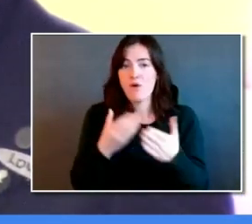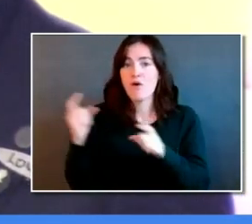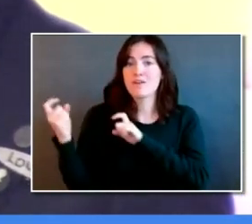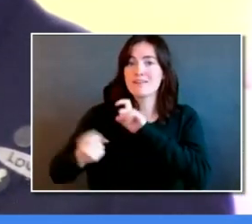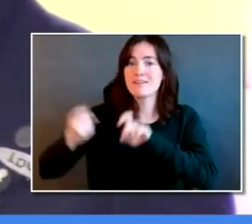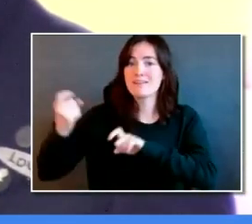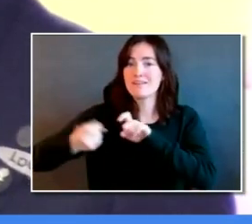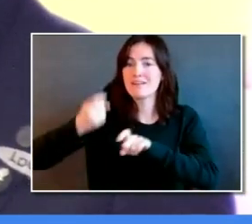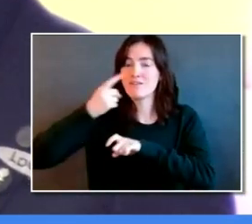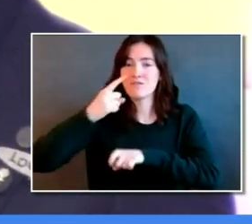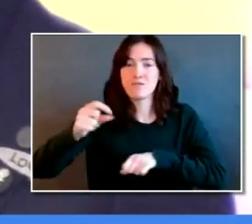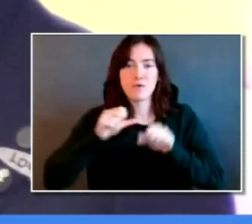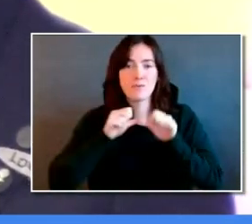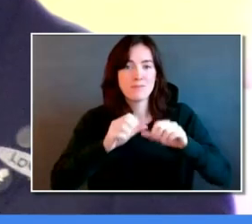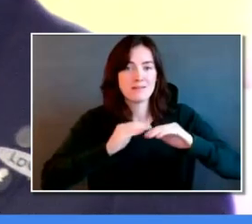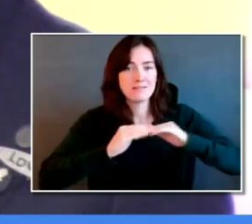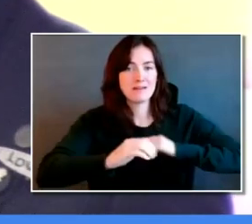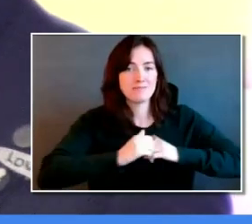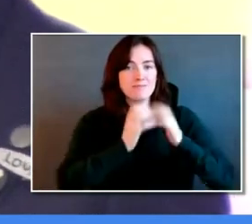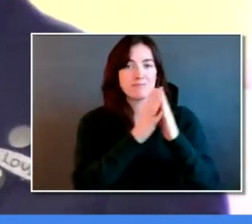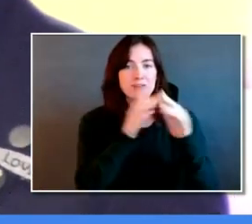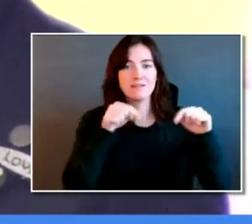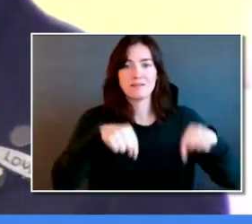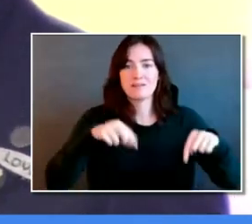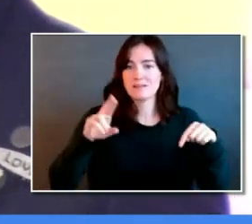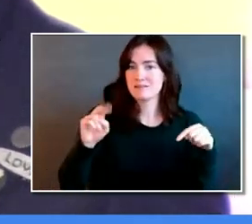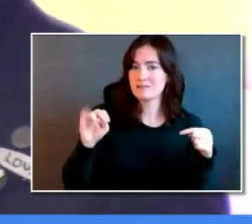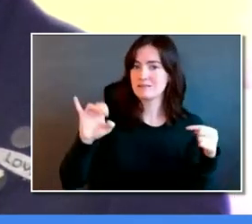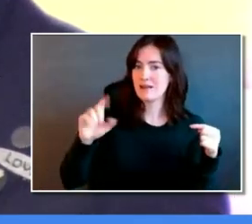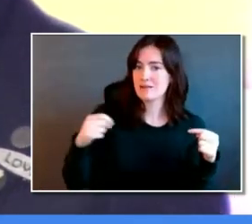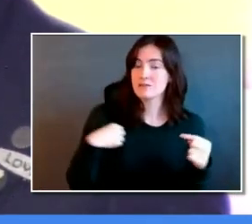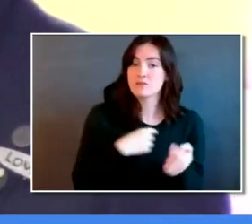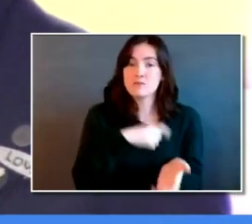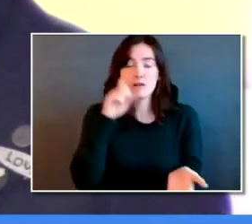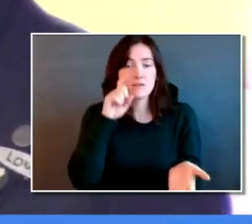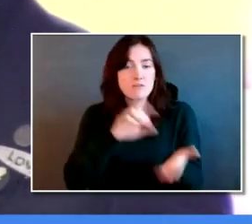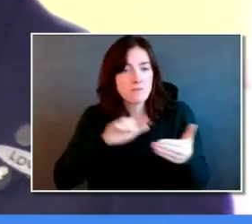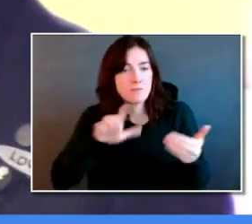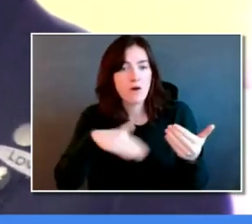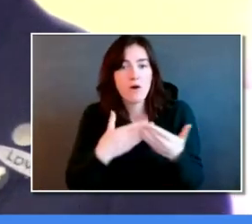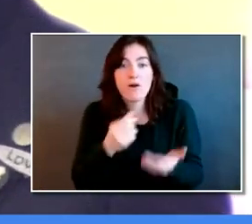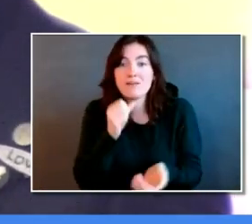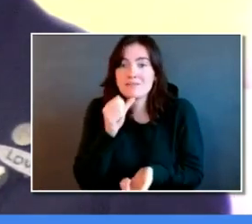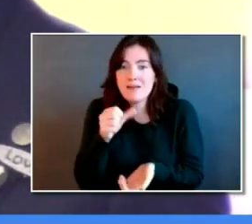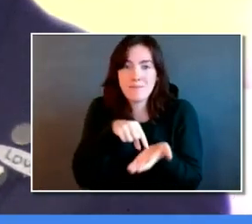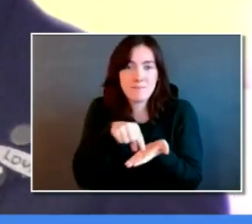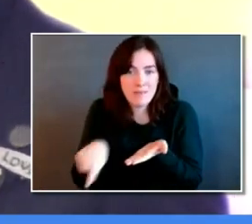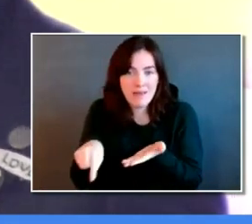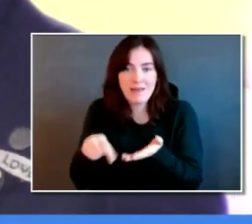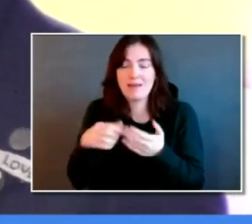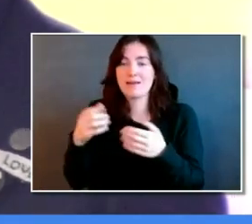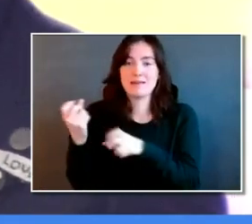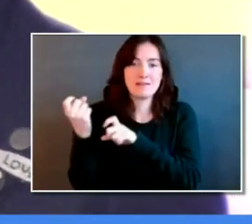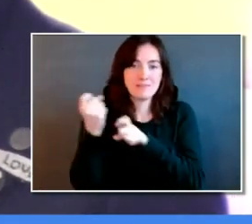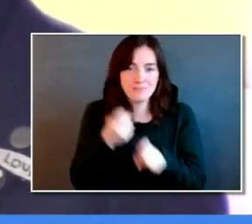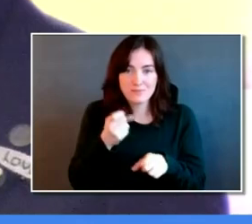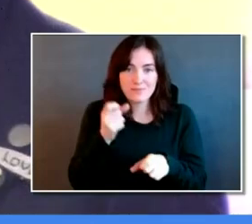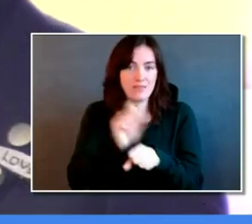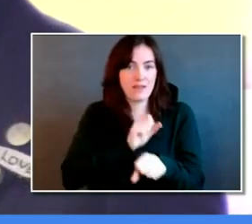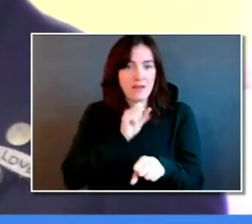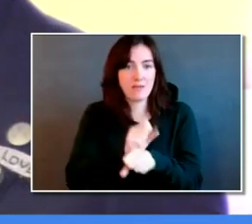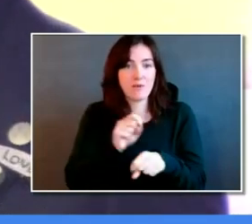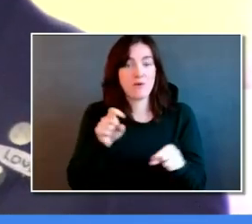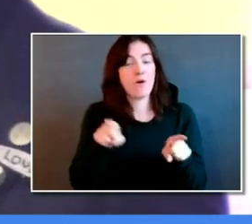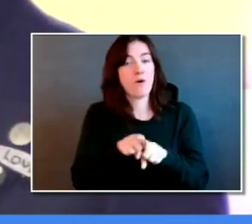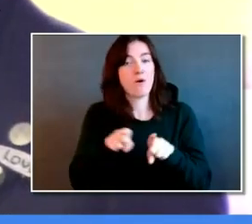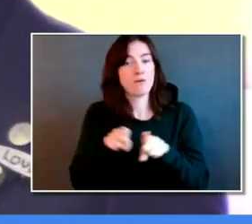nation. May we understand and acknowledge all unpaid caregiving labor, and may we also, within the Seattle colleges, honor